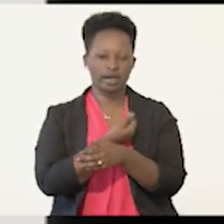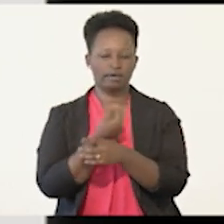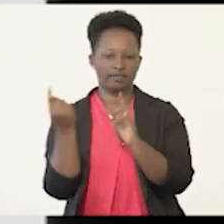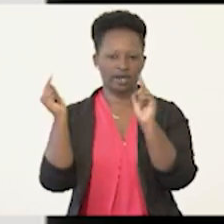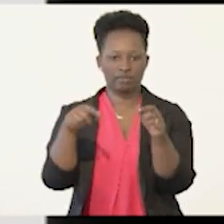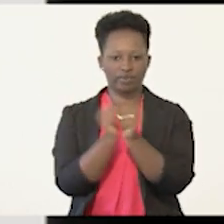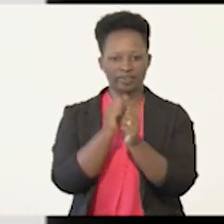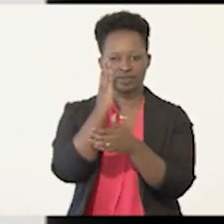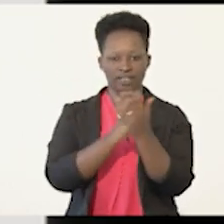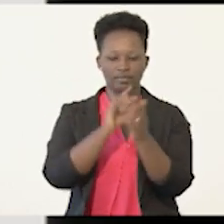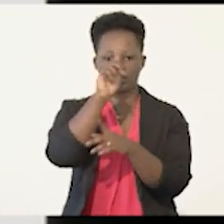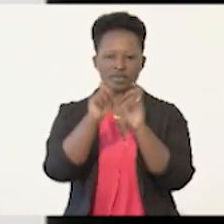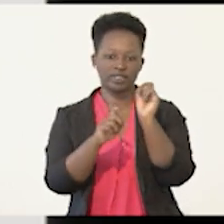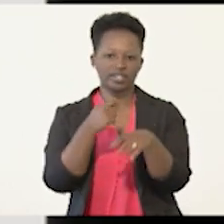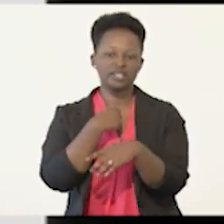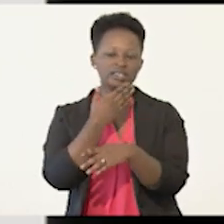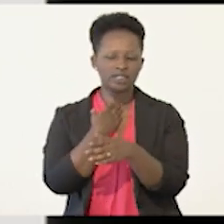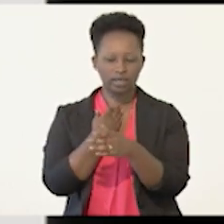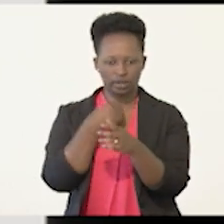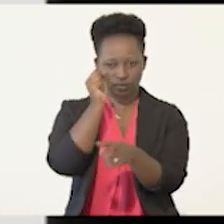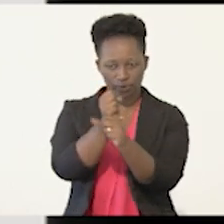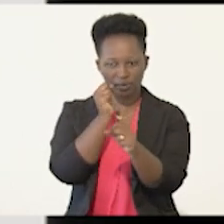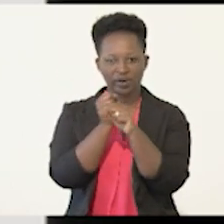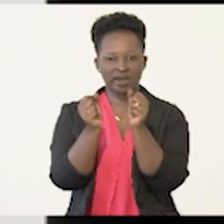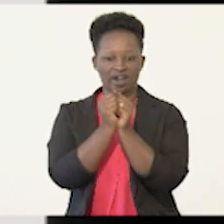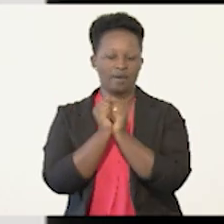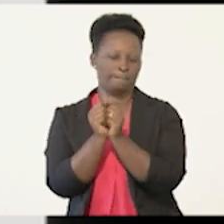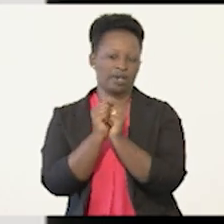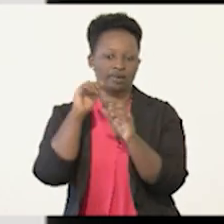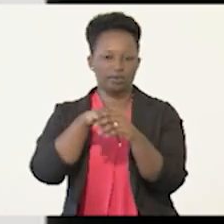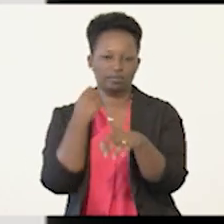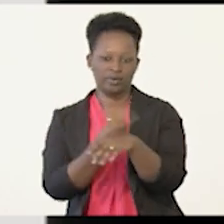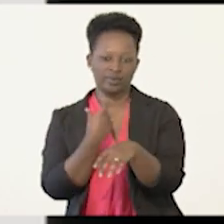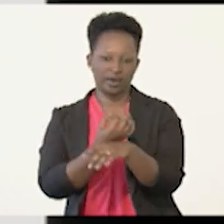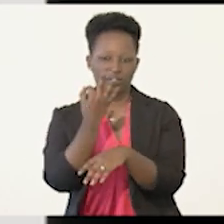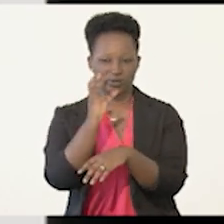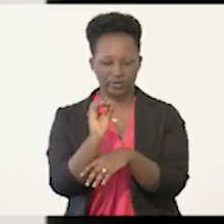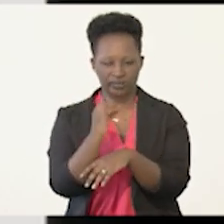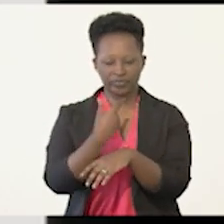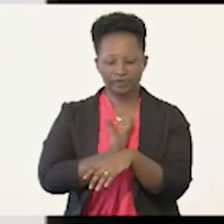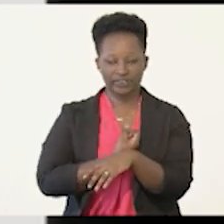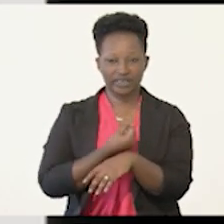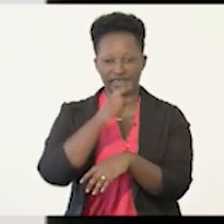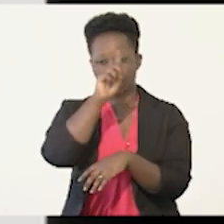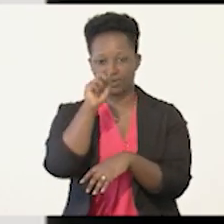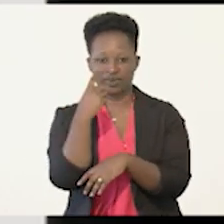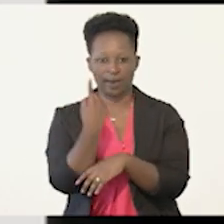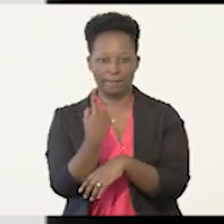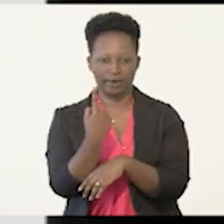some questions which I want us to go through together in the 30 minutes. So I have question 1,